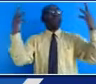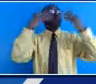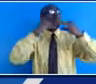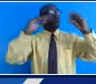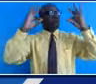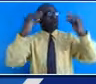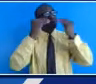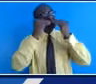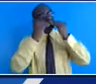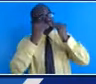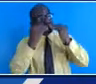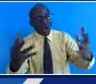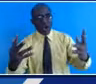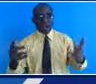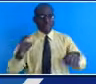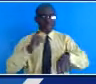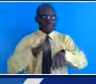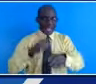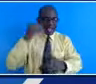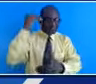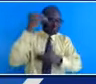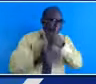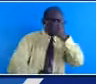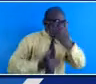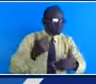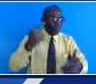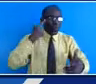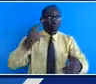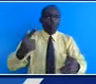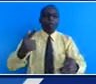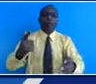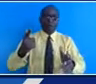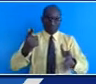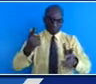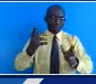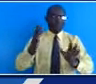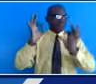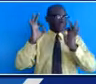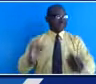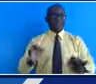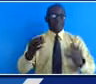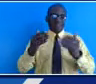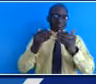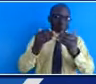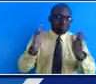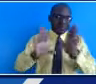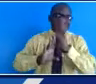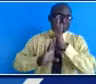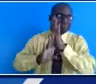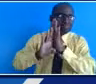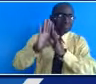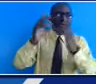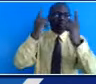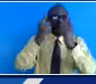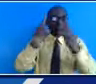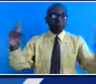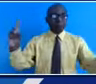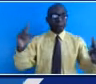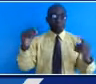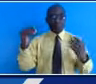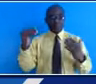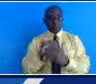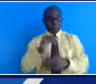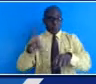New normals are sometimes difficult to adjust to, but it's important that we do